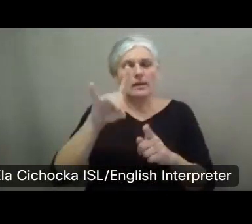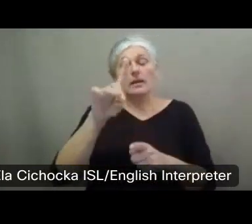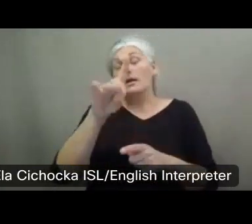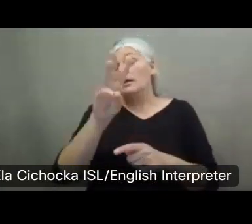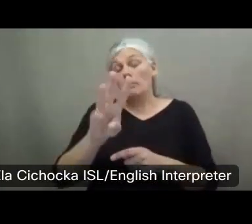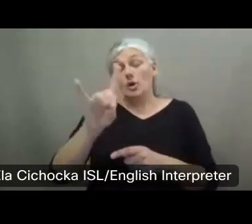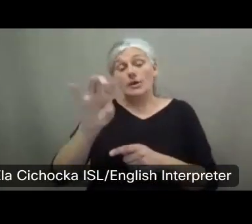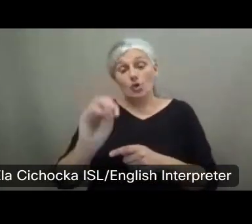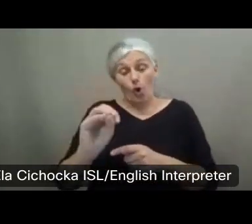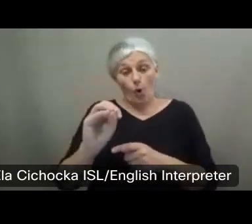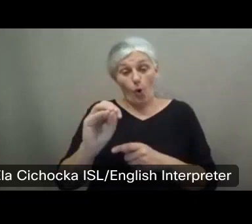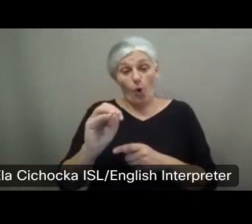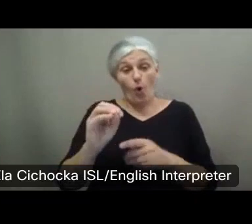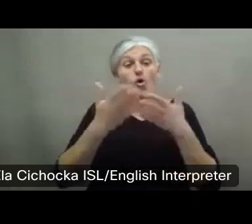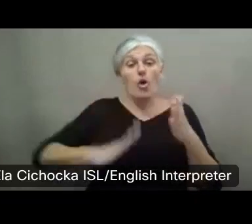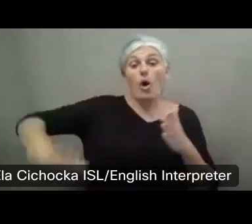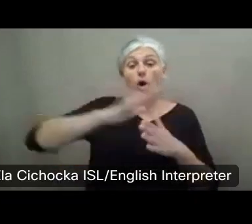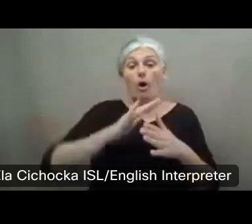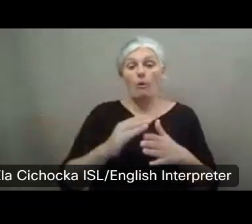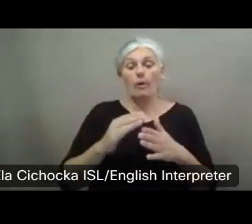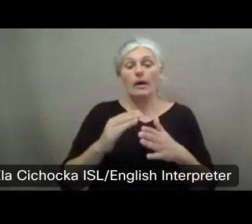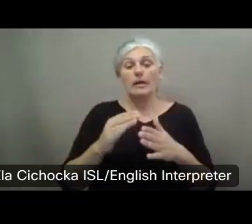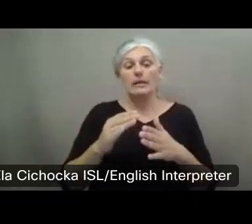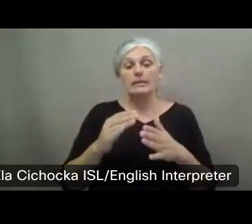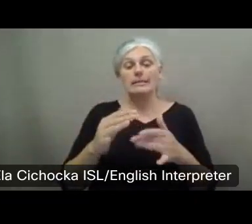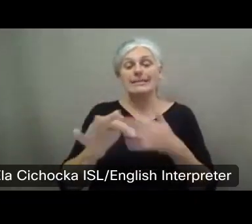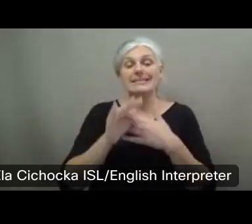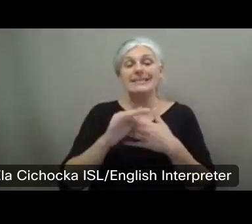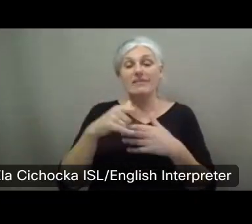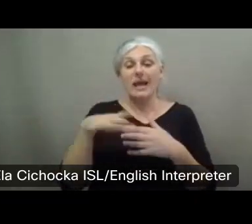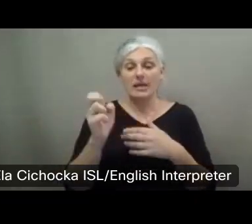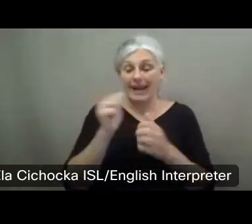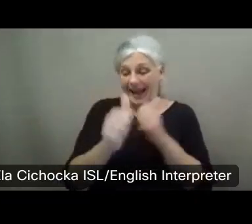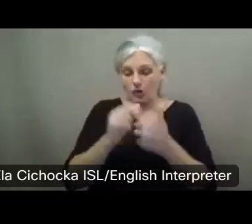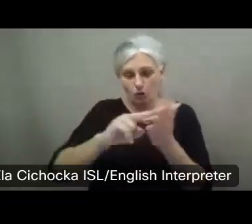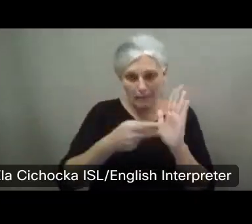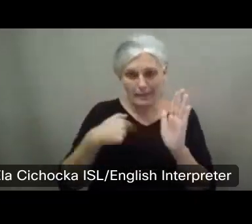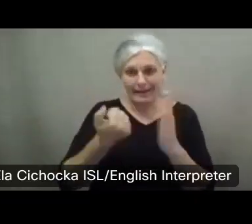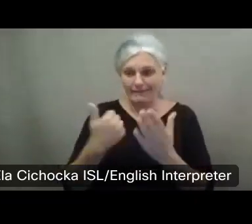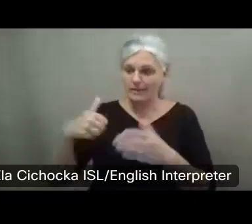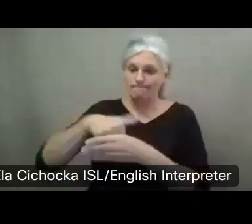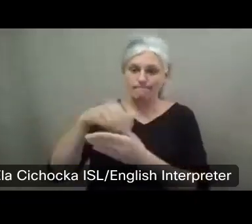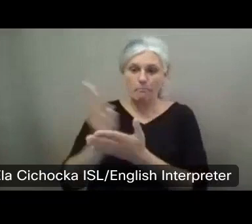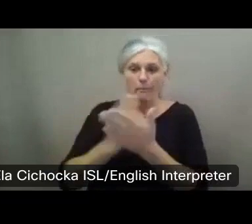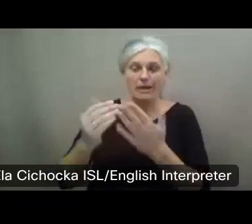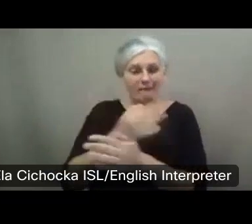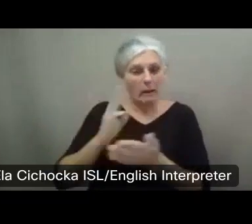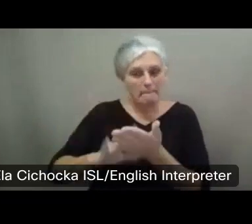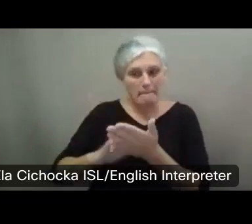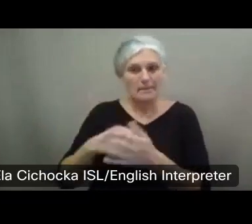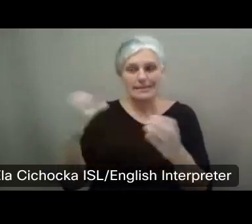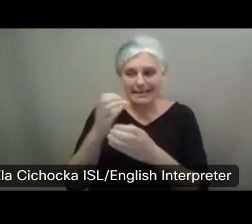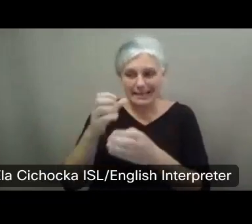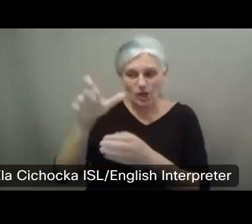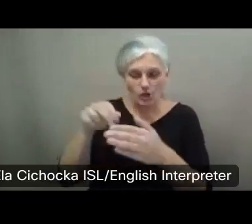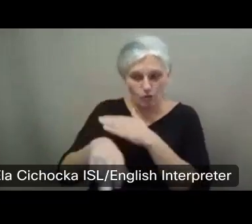Global Patient Safety Action Plan, it does highlight the importance of engaging patients and families as partners in care and keeping them